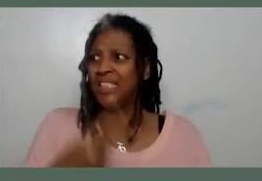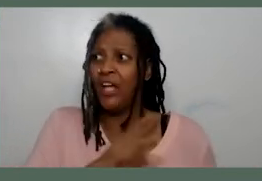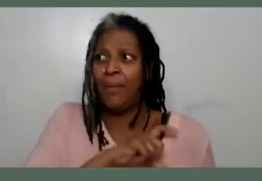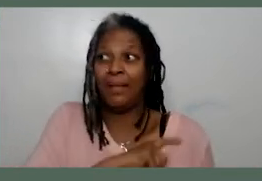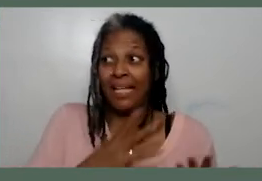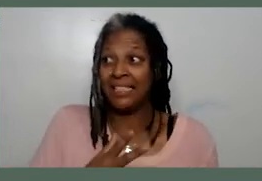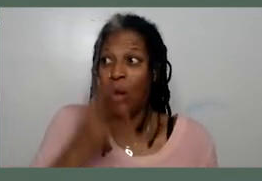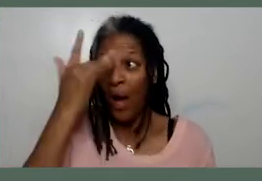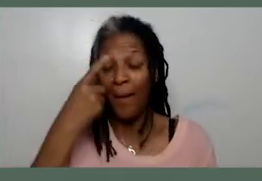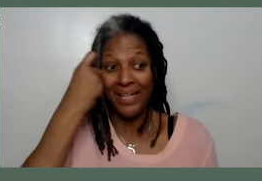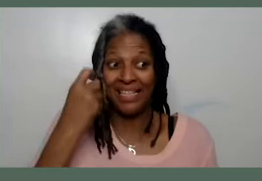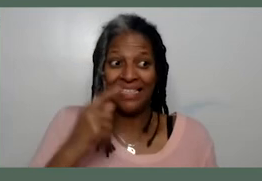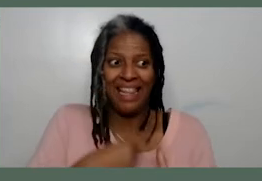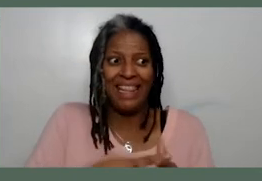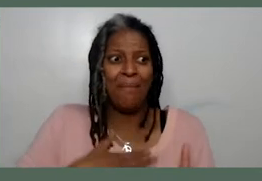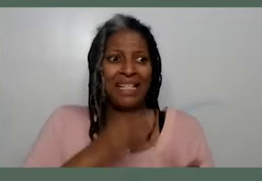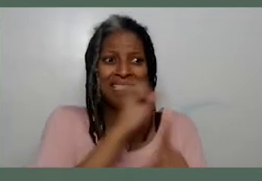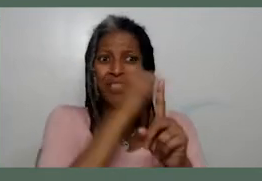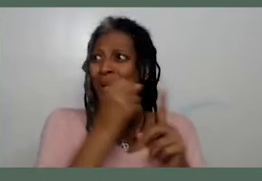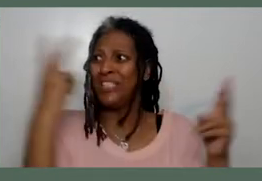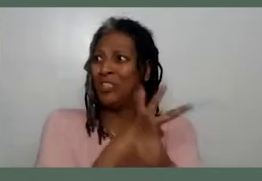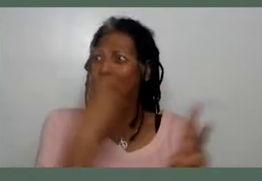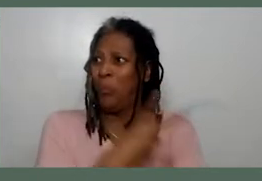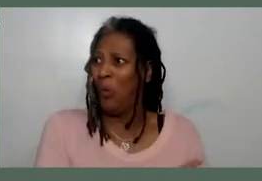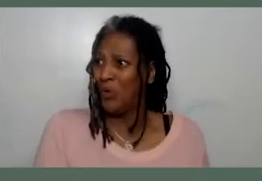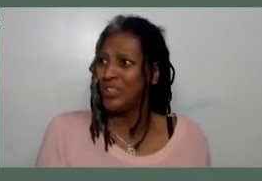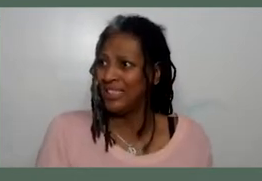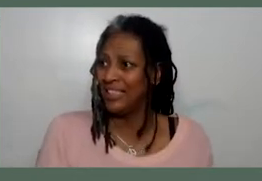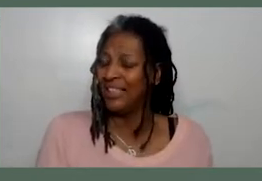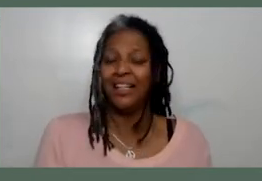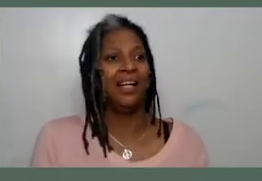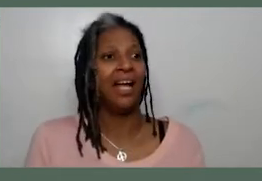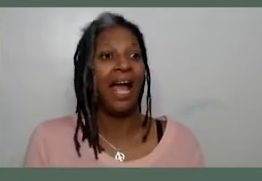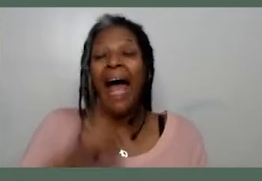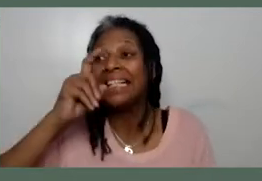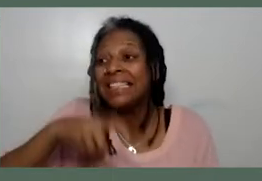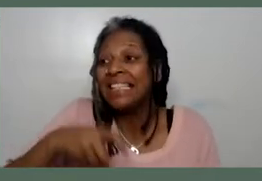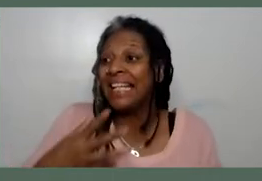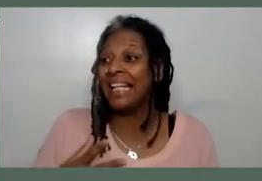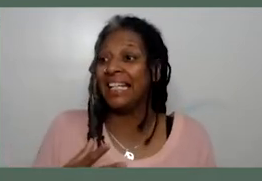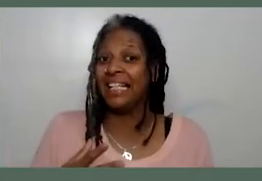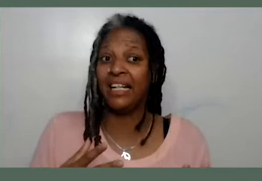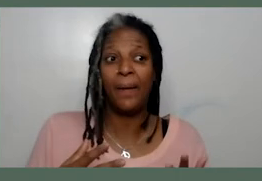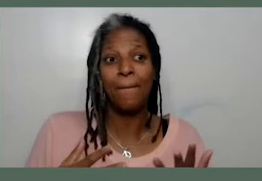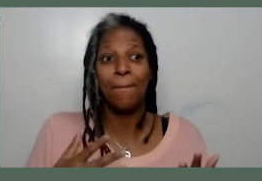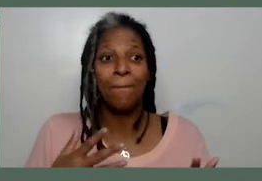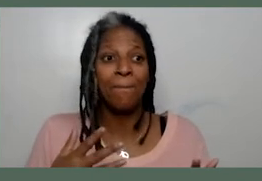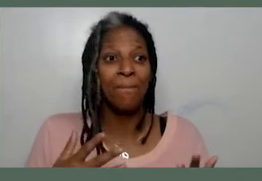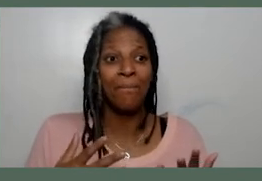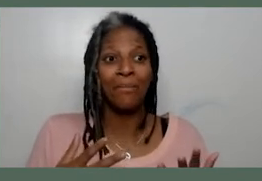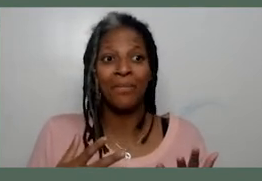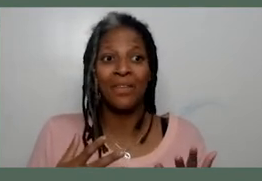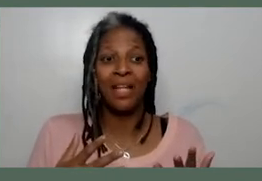putting myself in a worse situation than I was before he beat me up. I just need to, you know, see what